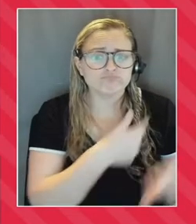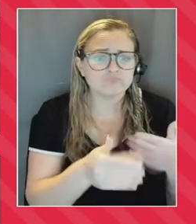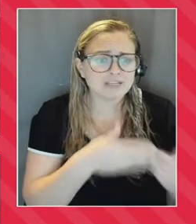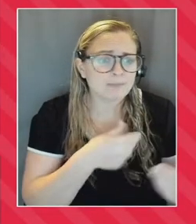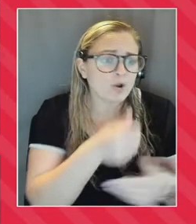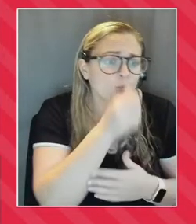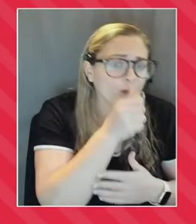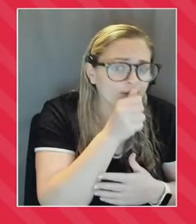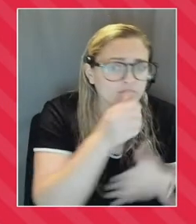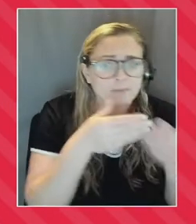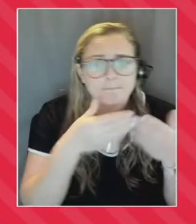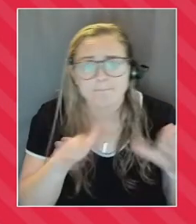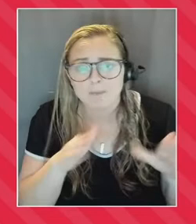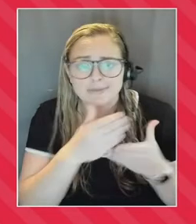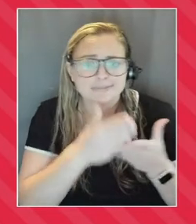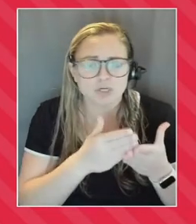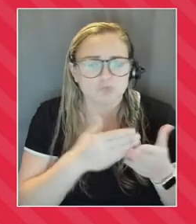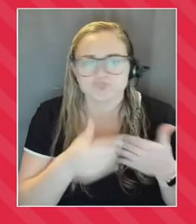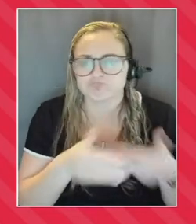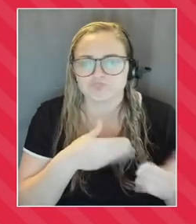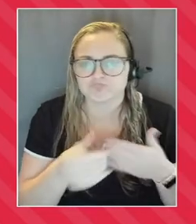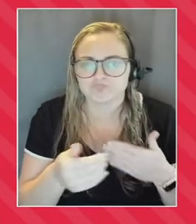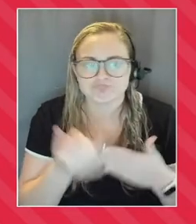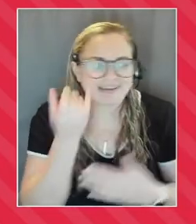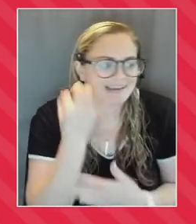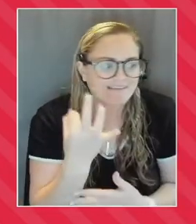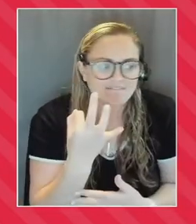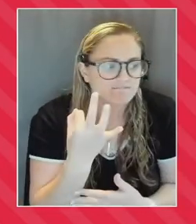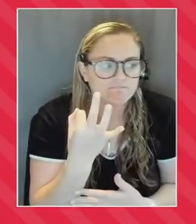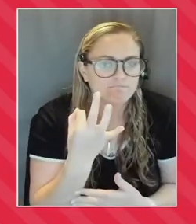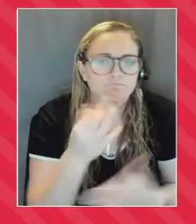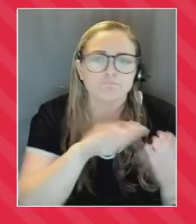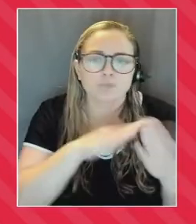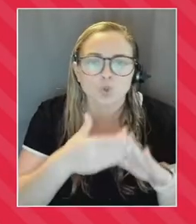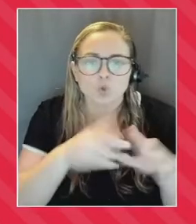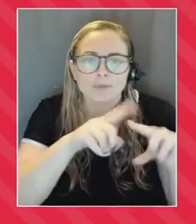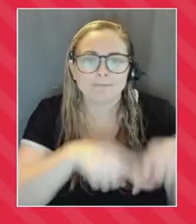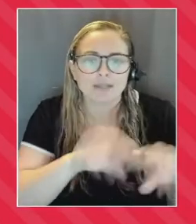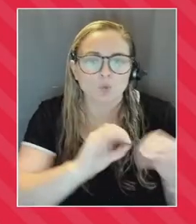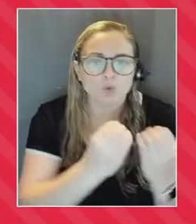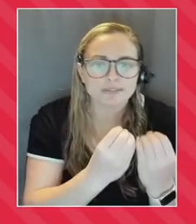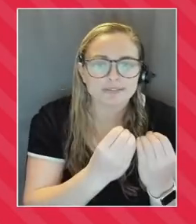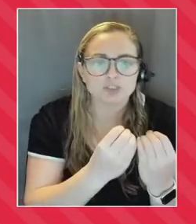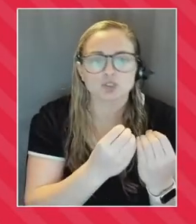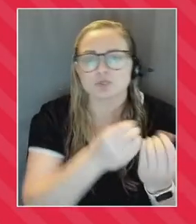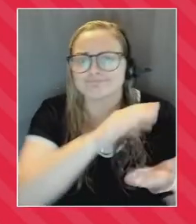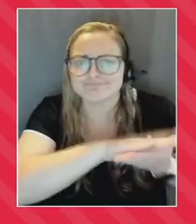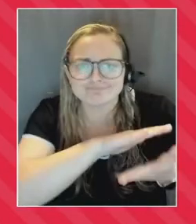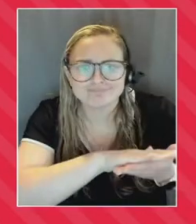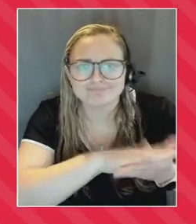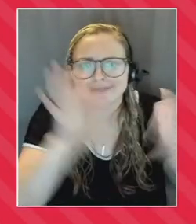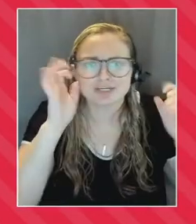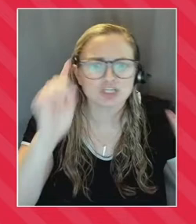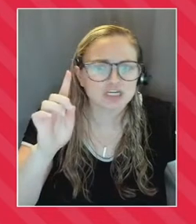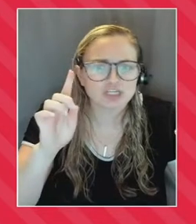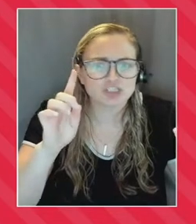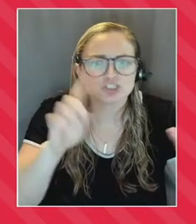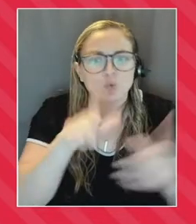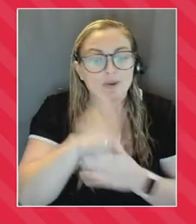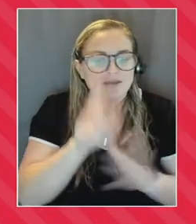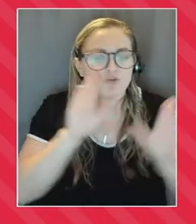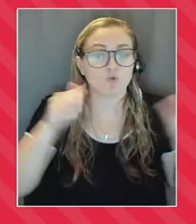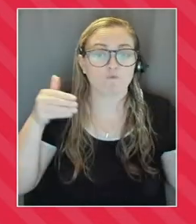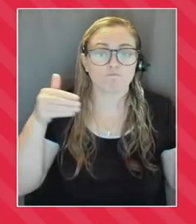or the public sector, whether we're in a community-based organization or in academia, we need to focus